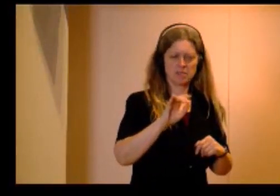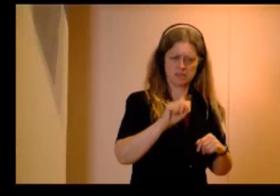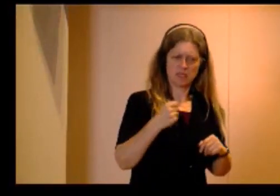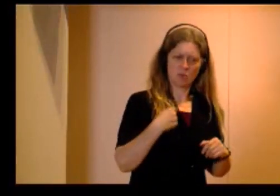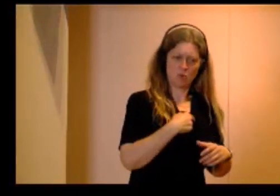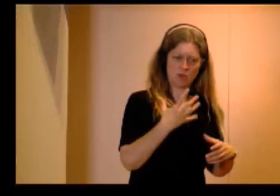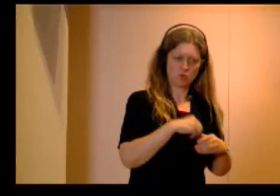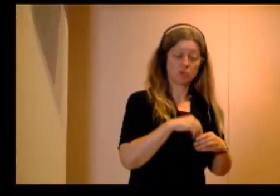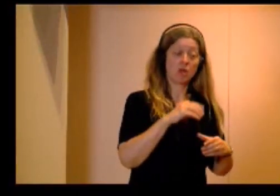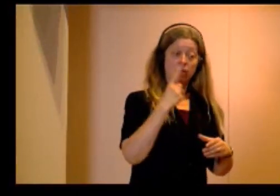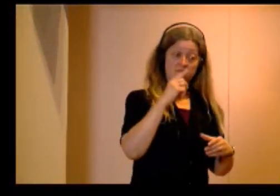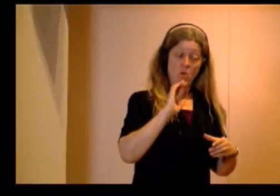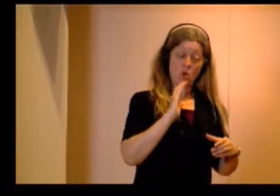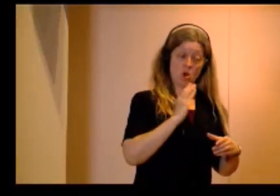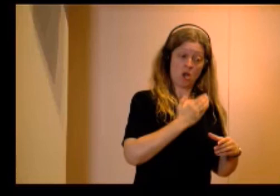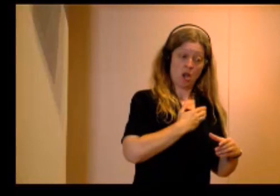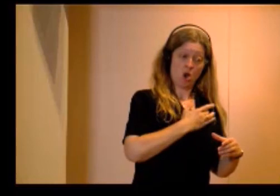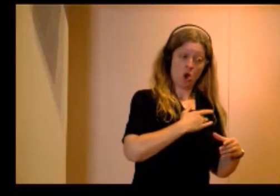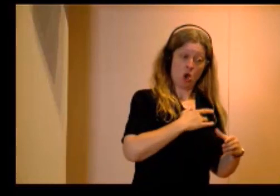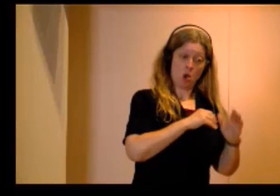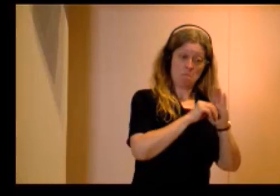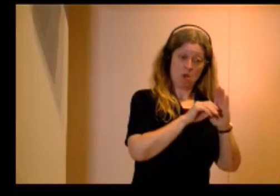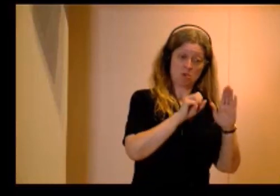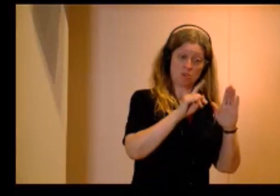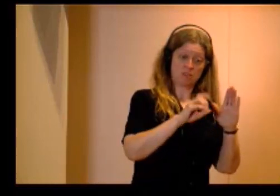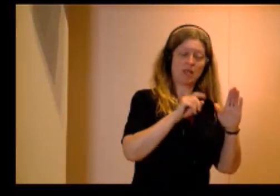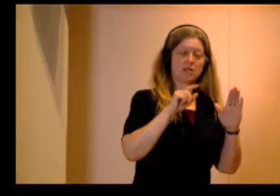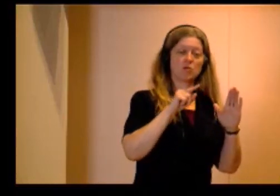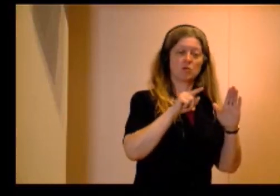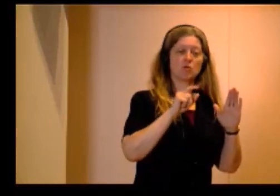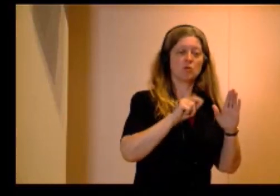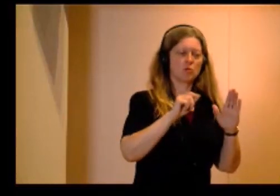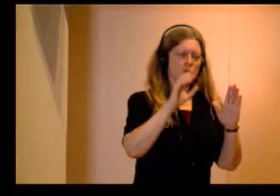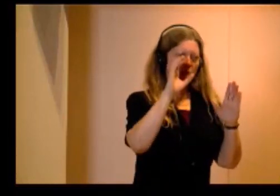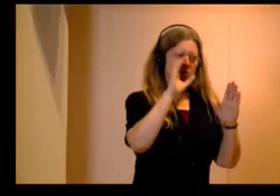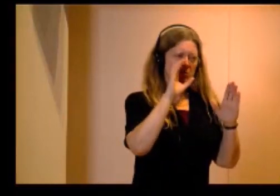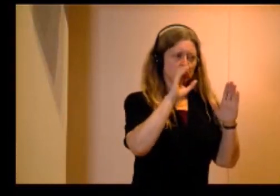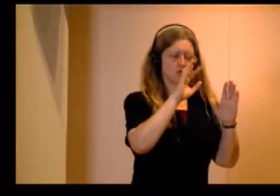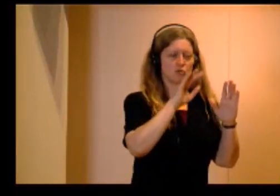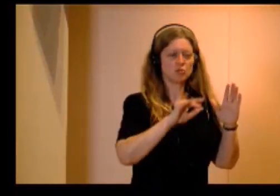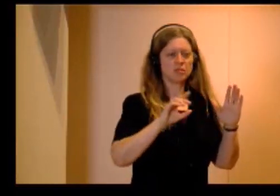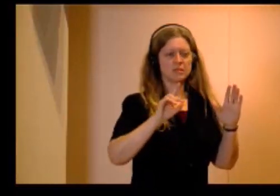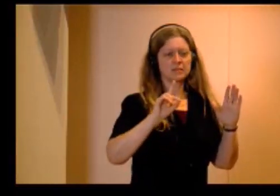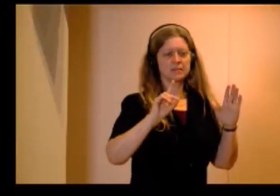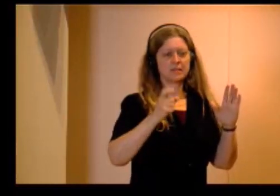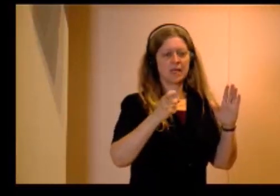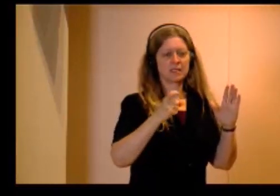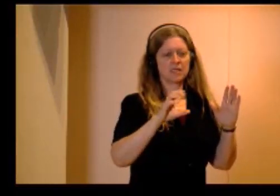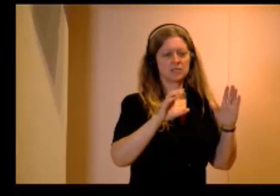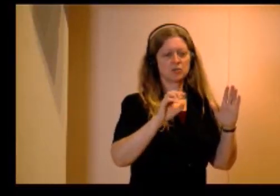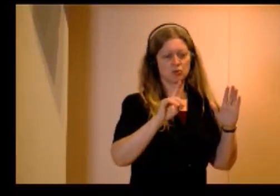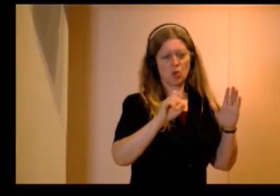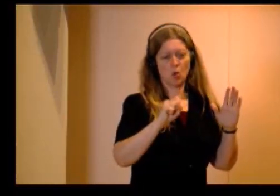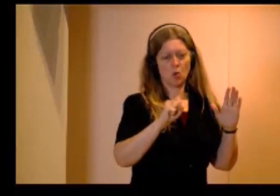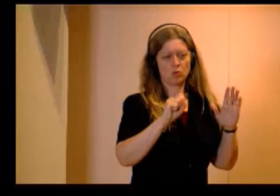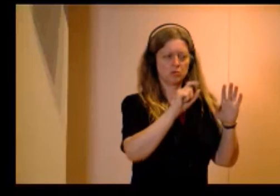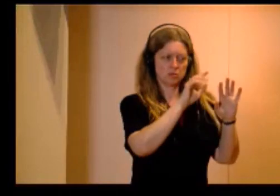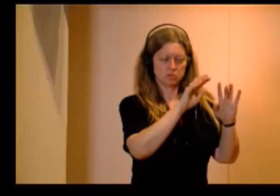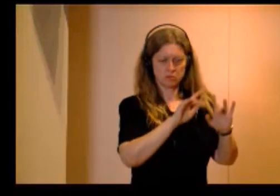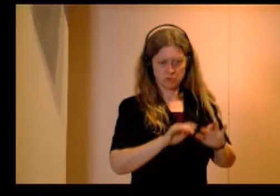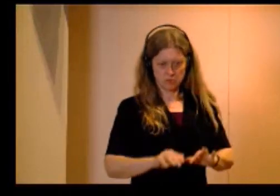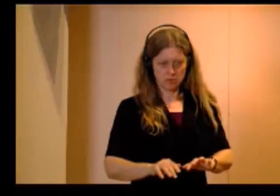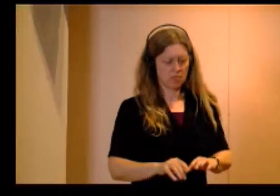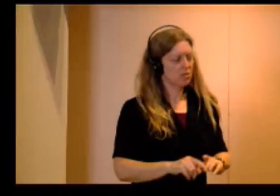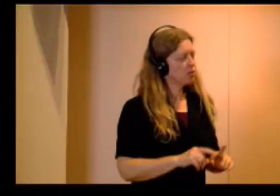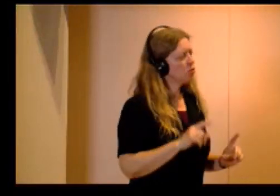can search, you can actually drill down this hierarchy of diagnostic codes. So it sounds like one of the things that